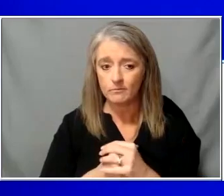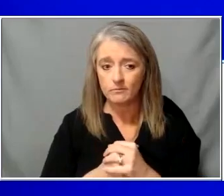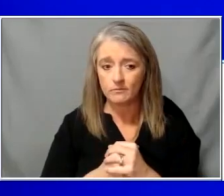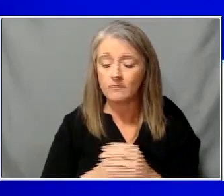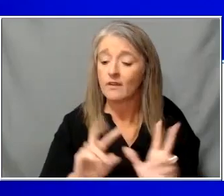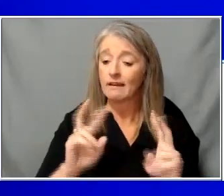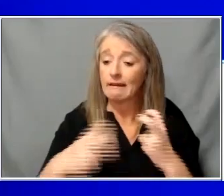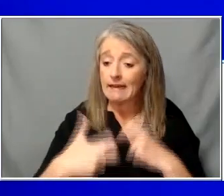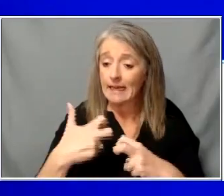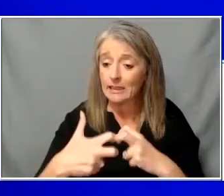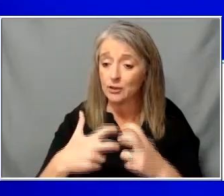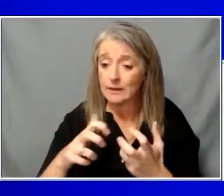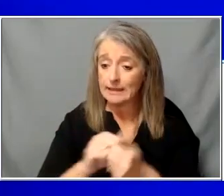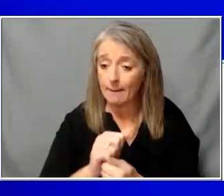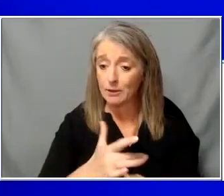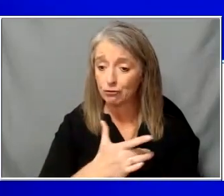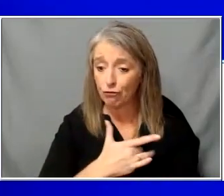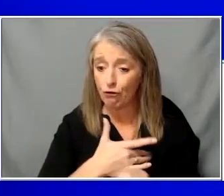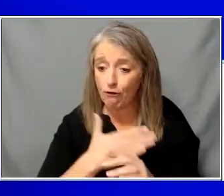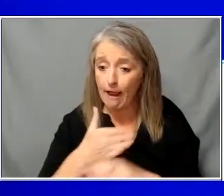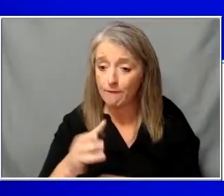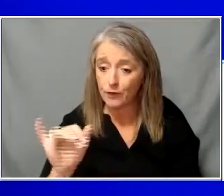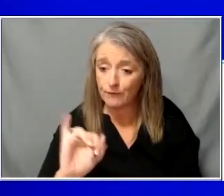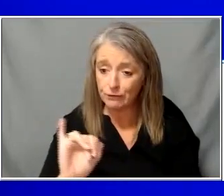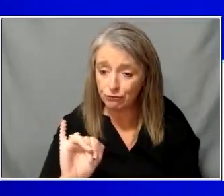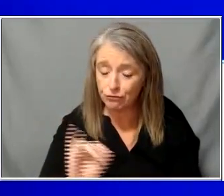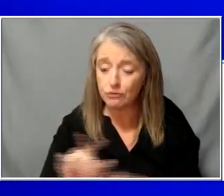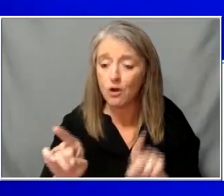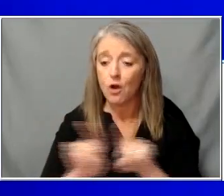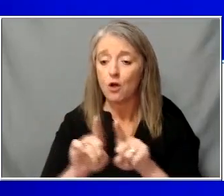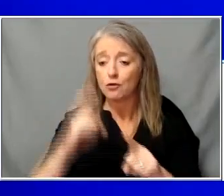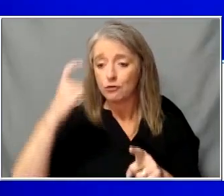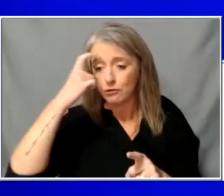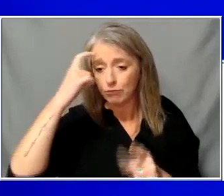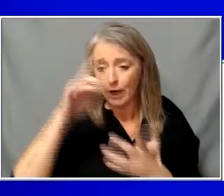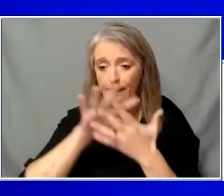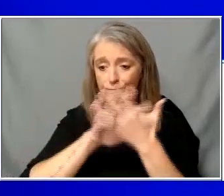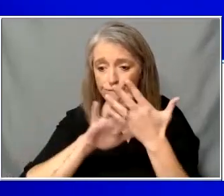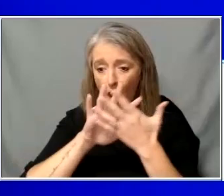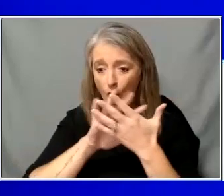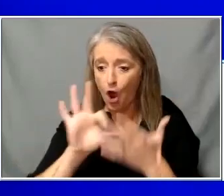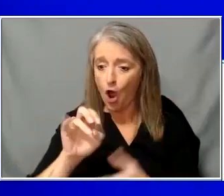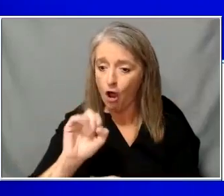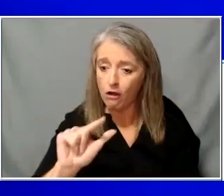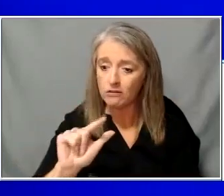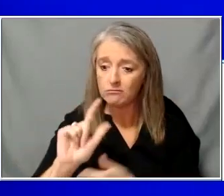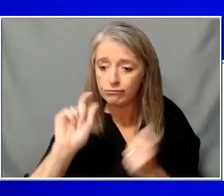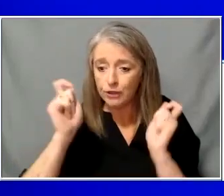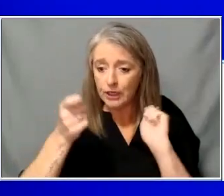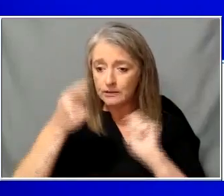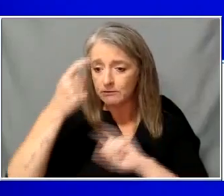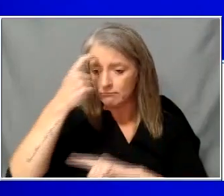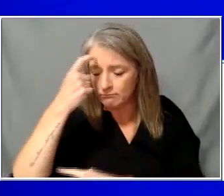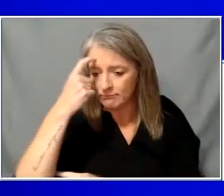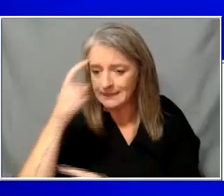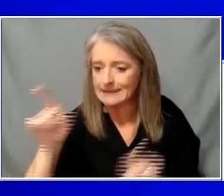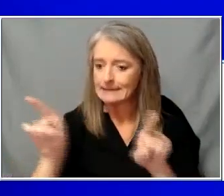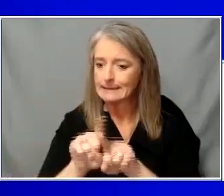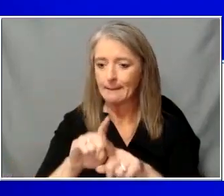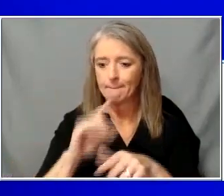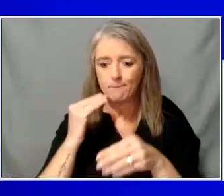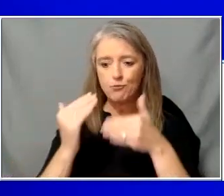issues with damage to the heart after infection, also the brain fog and brain changes. this is part of that same